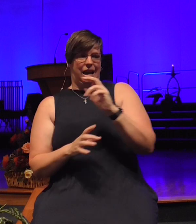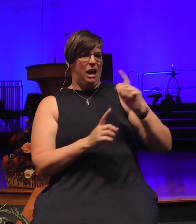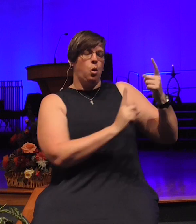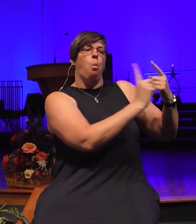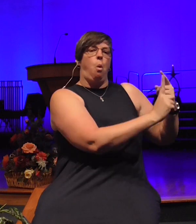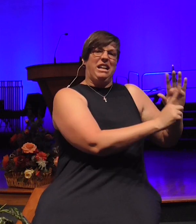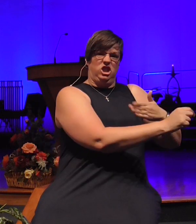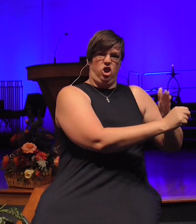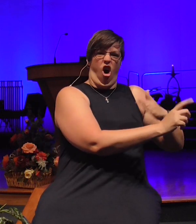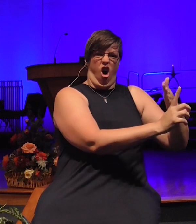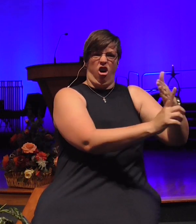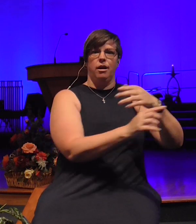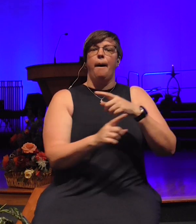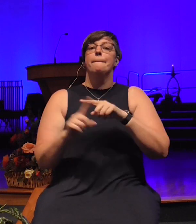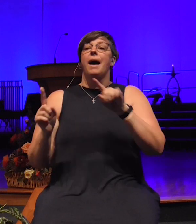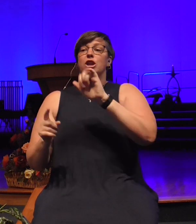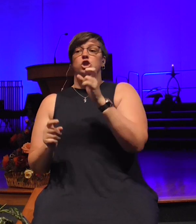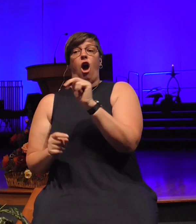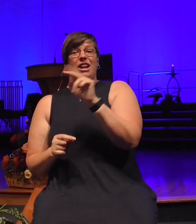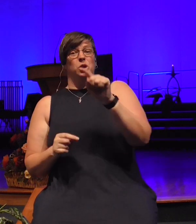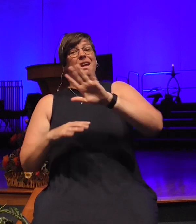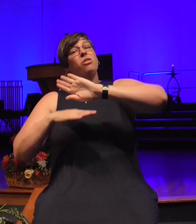same album